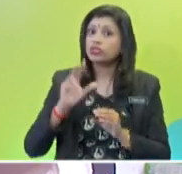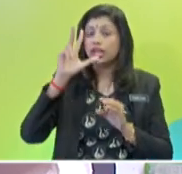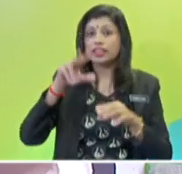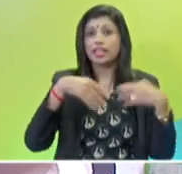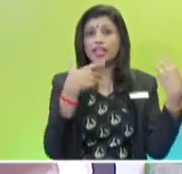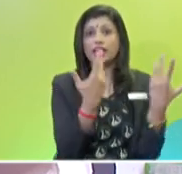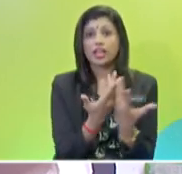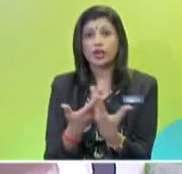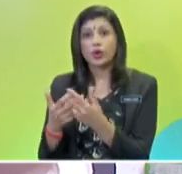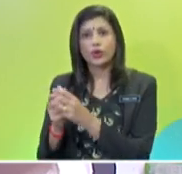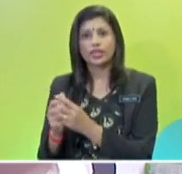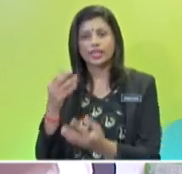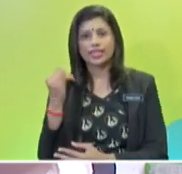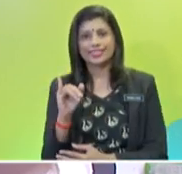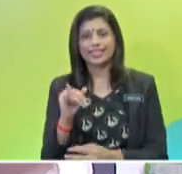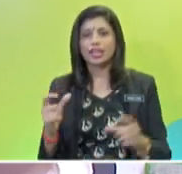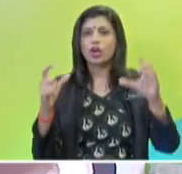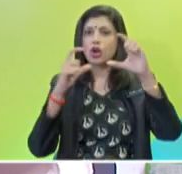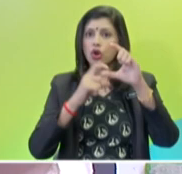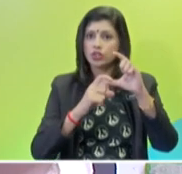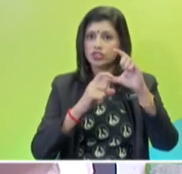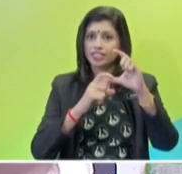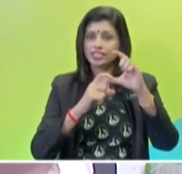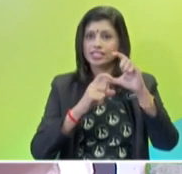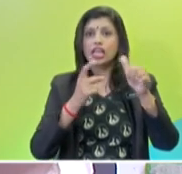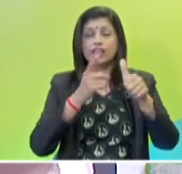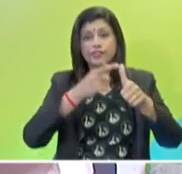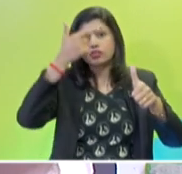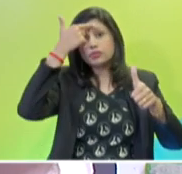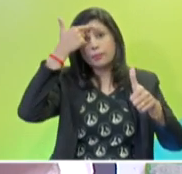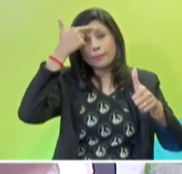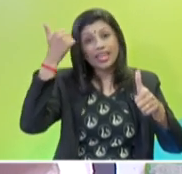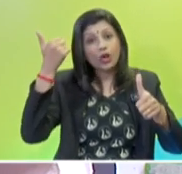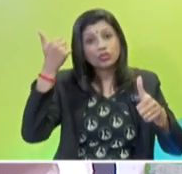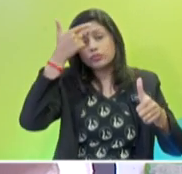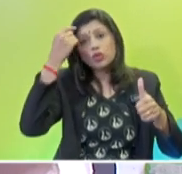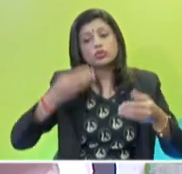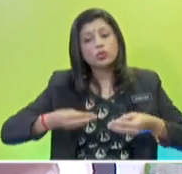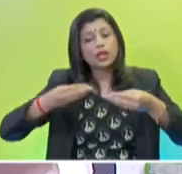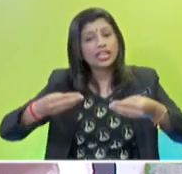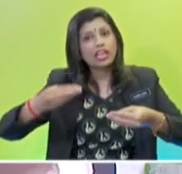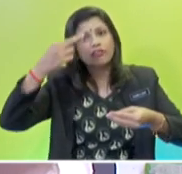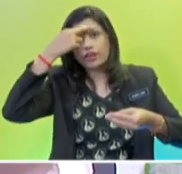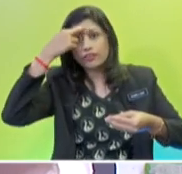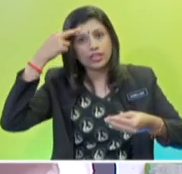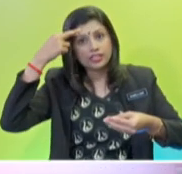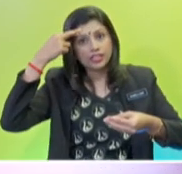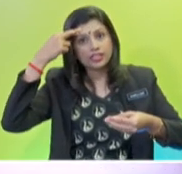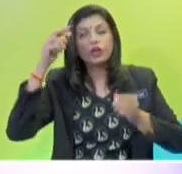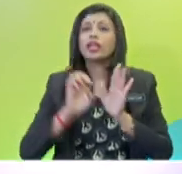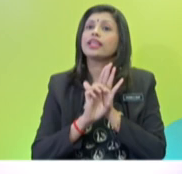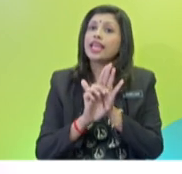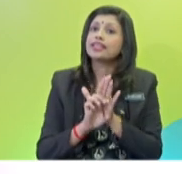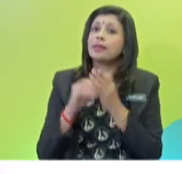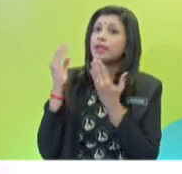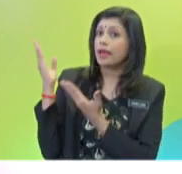Okay. The first one is because. Because is used to give a reason. An example sentence given, I went